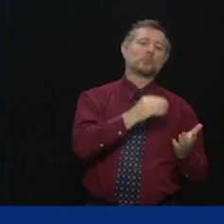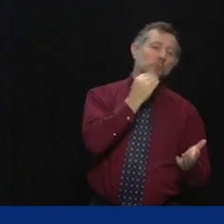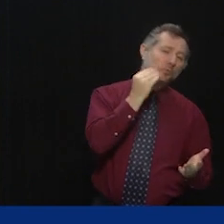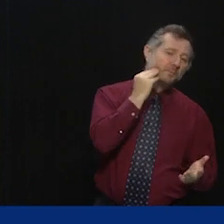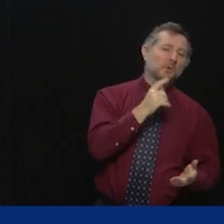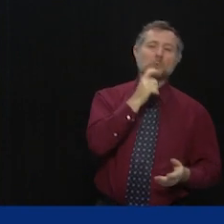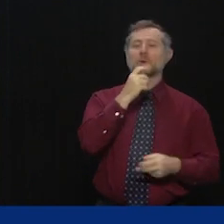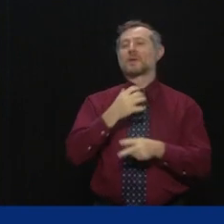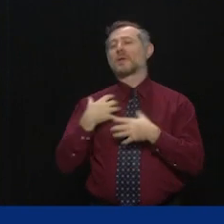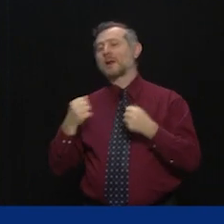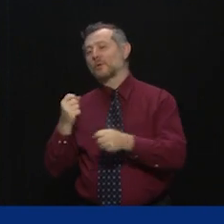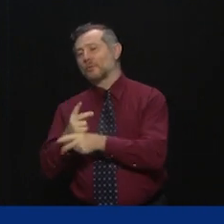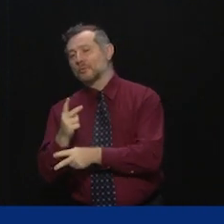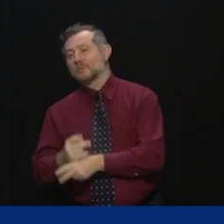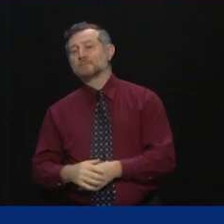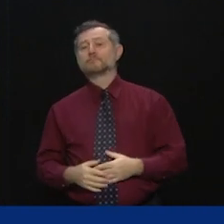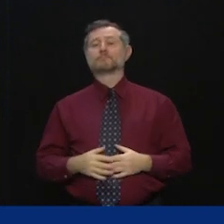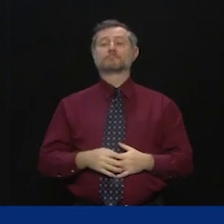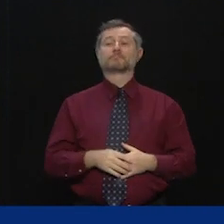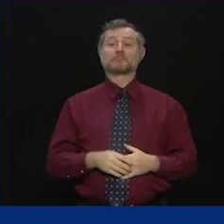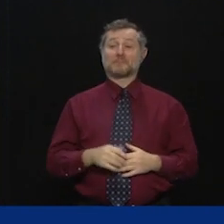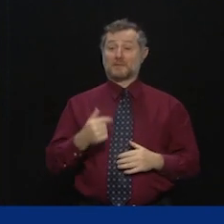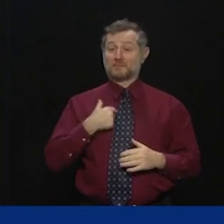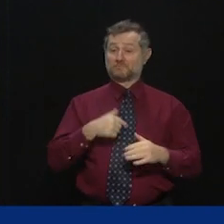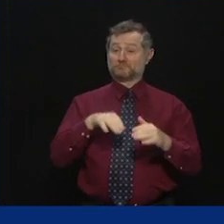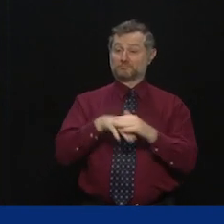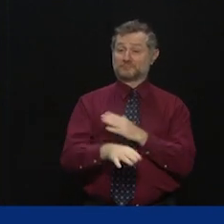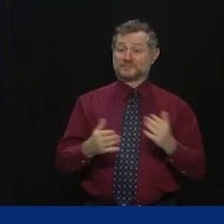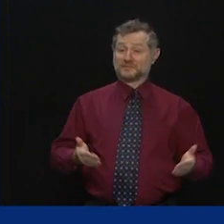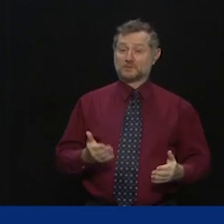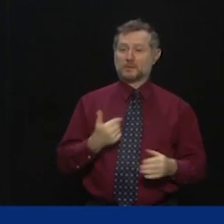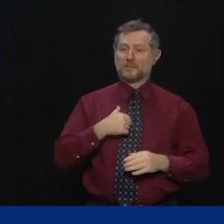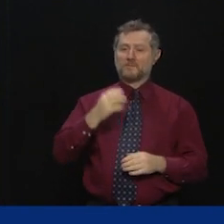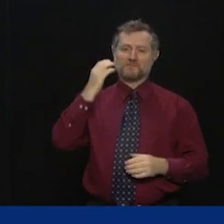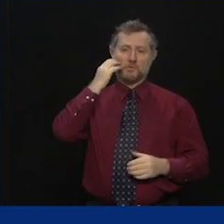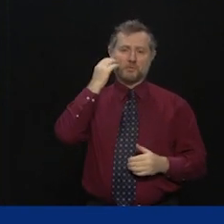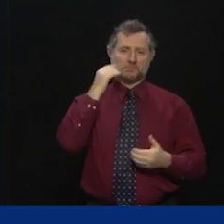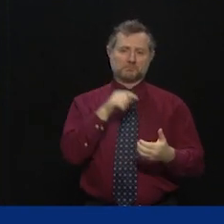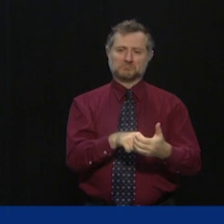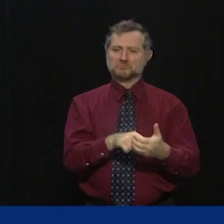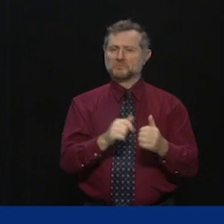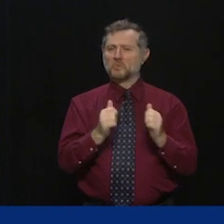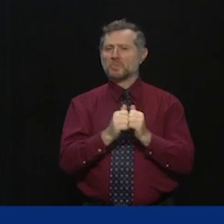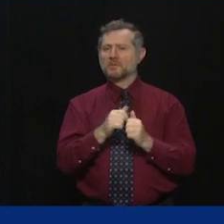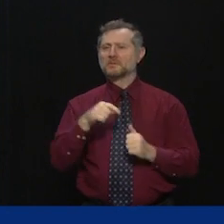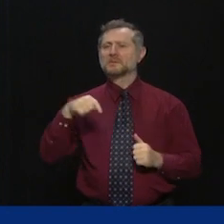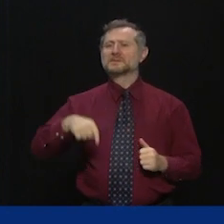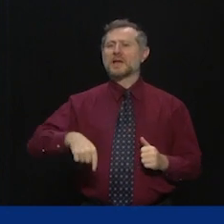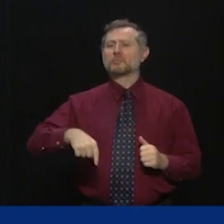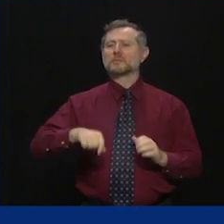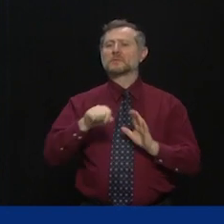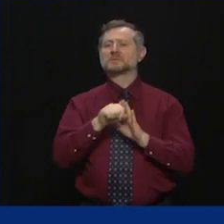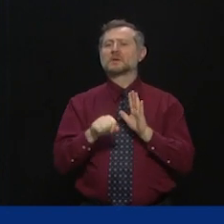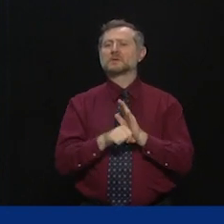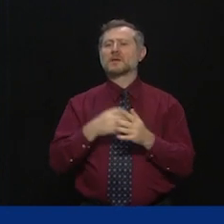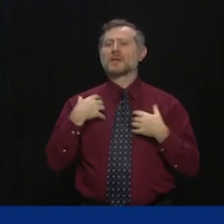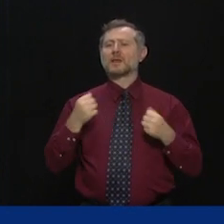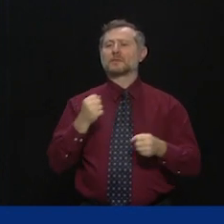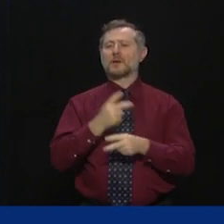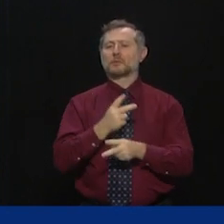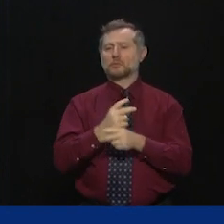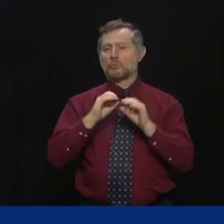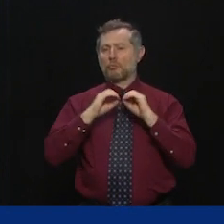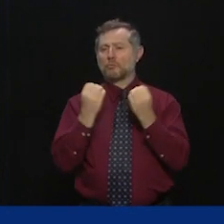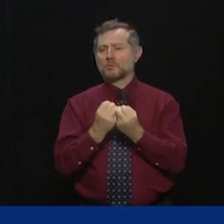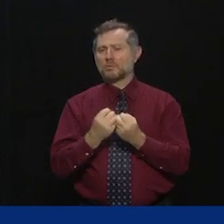I was on the phone as I was walking in here with the leaders of our downstate healthcare organizations. I told them how proud